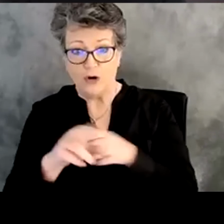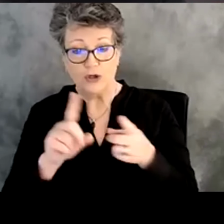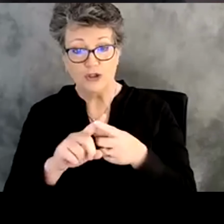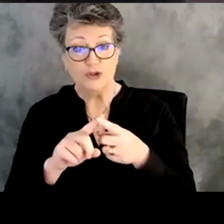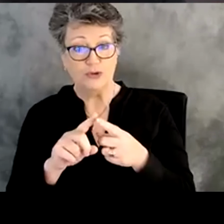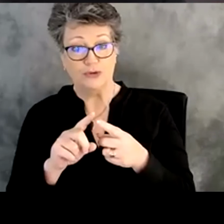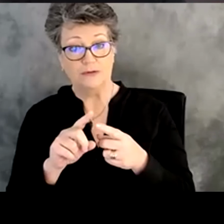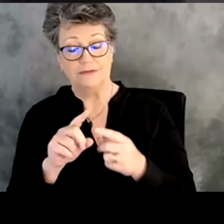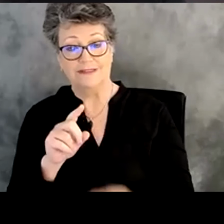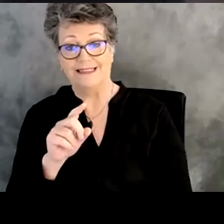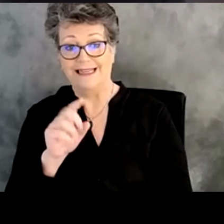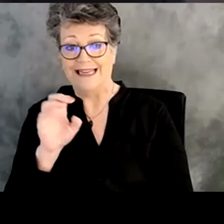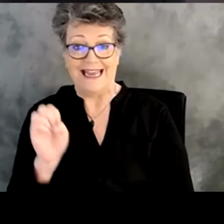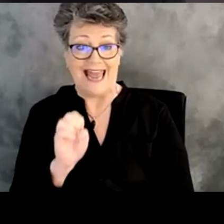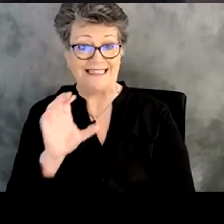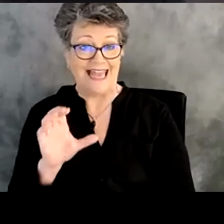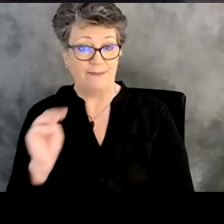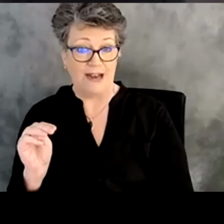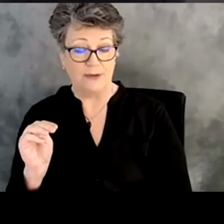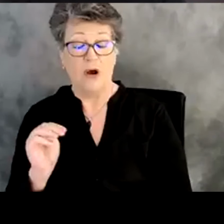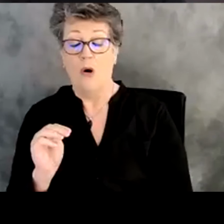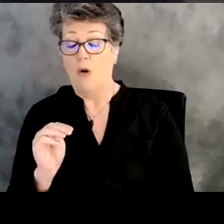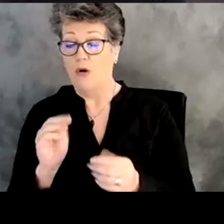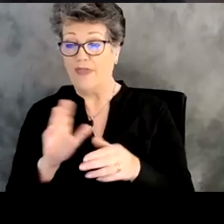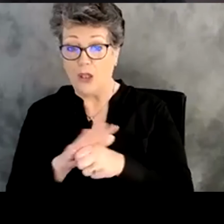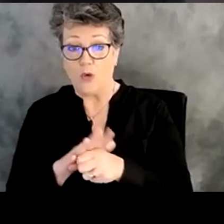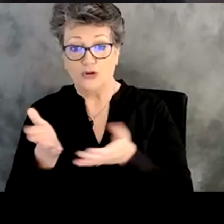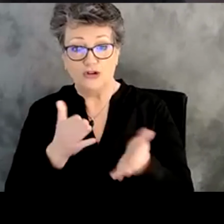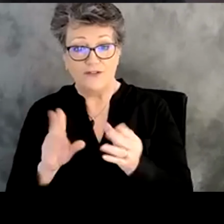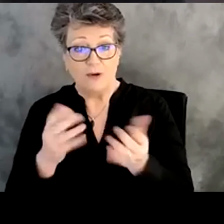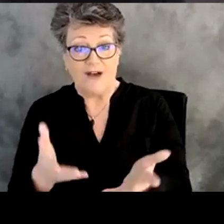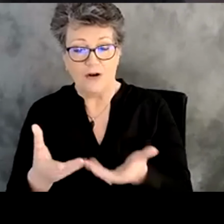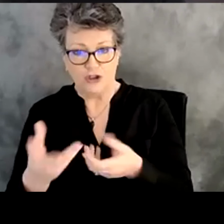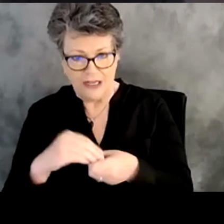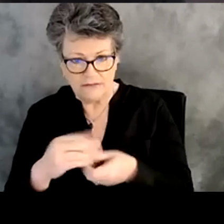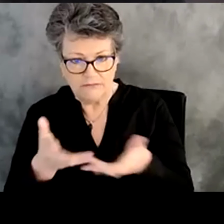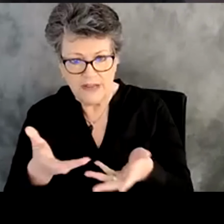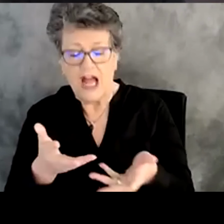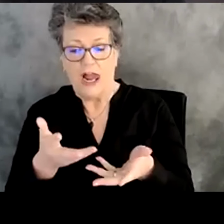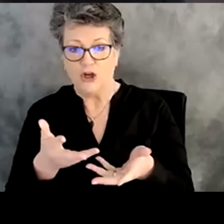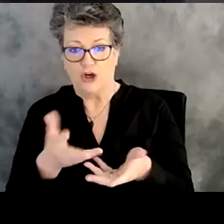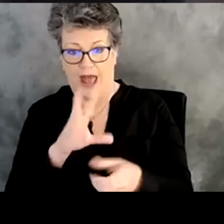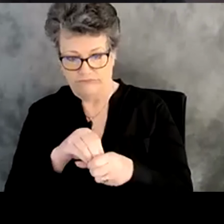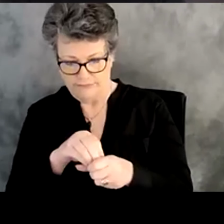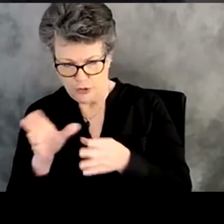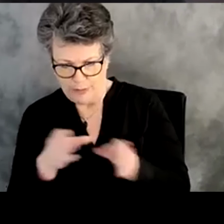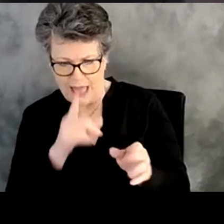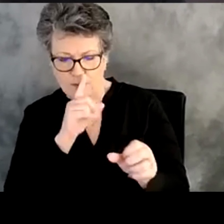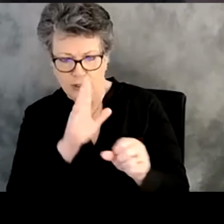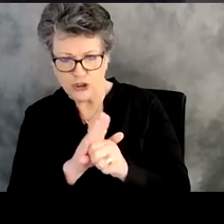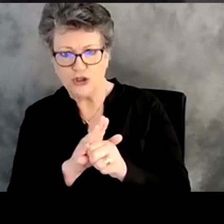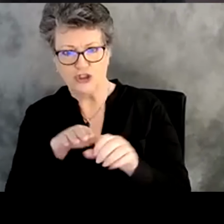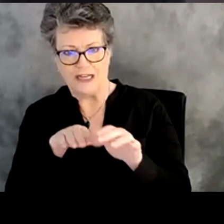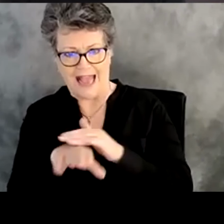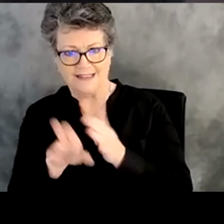case management, or one of the many local service providers that she interacts with could have engaged her plan to ensure that she accessed